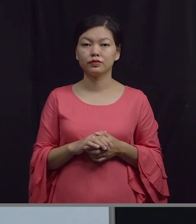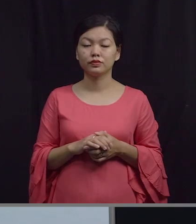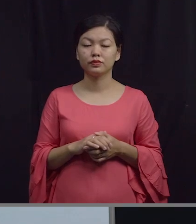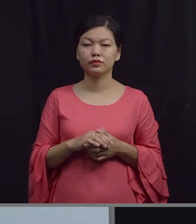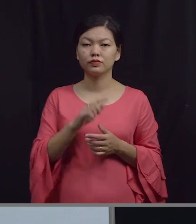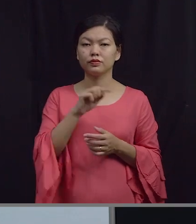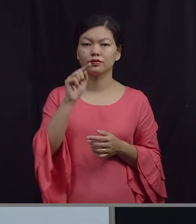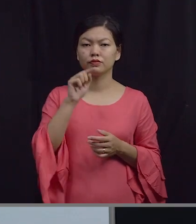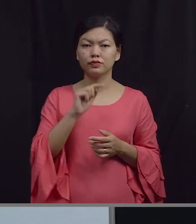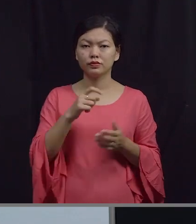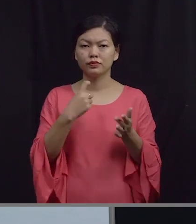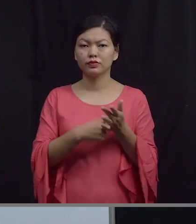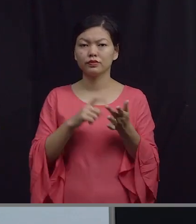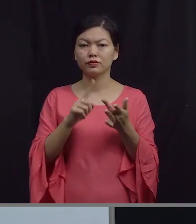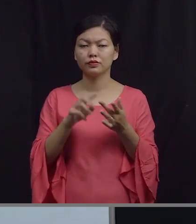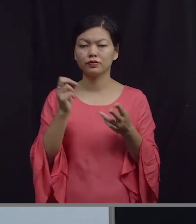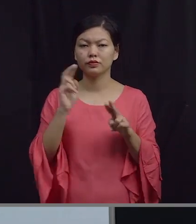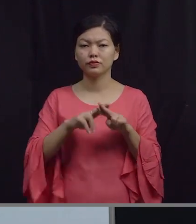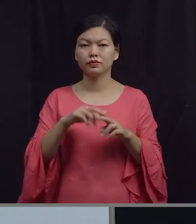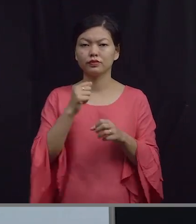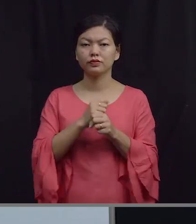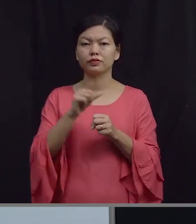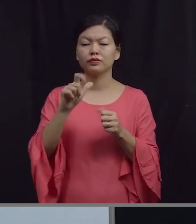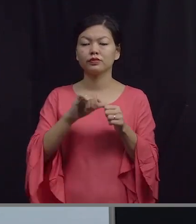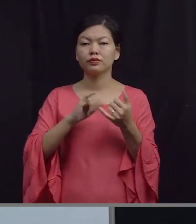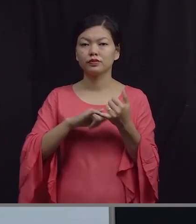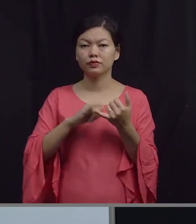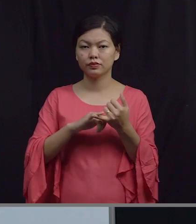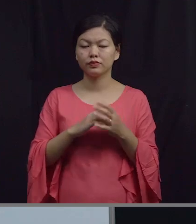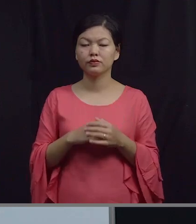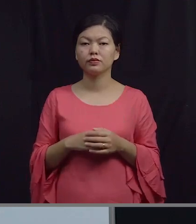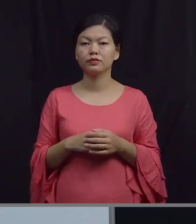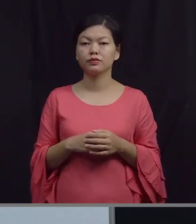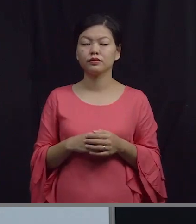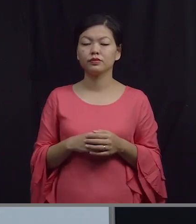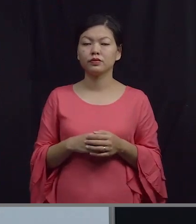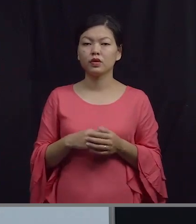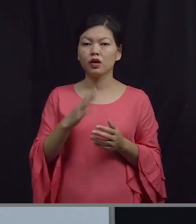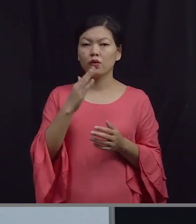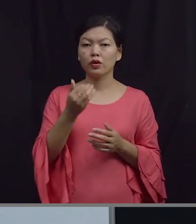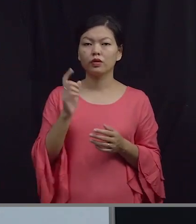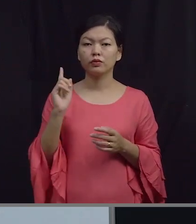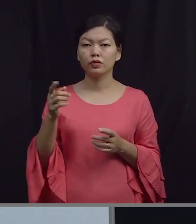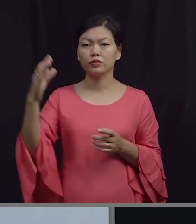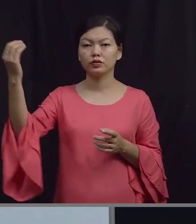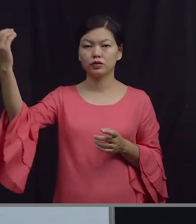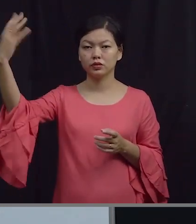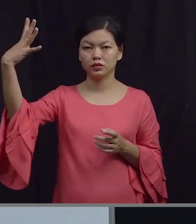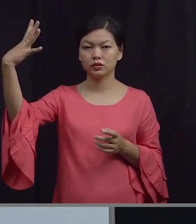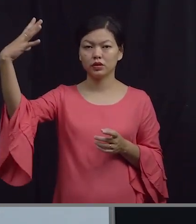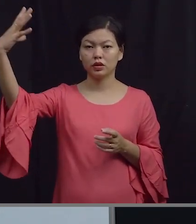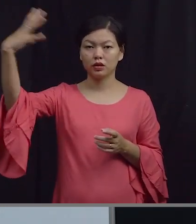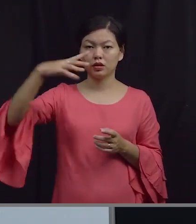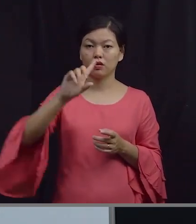Sorry, refractive index of glass with respect to what? Refractive index of water. Why? Because ray of light is traveling